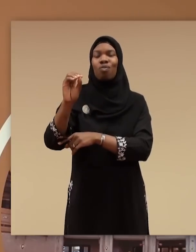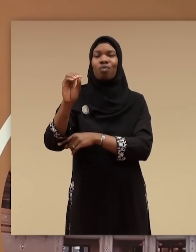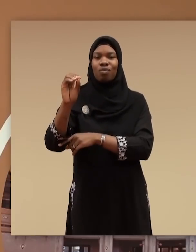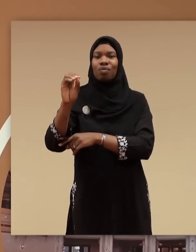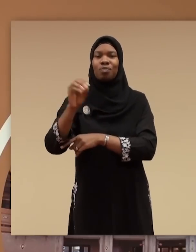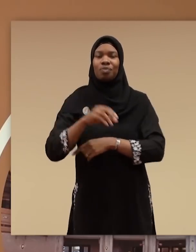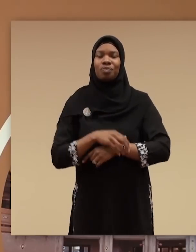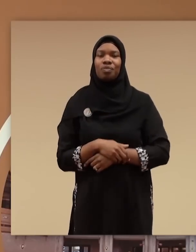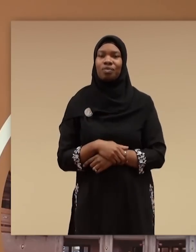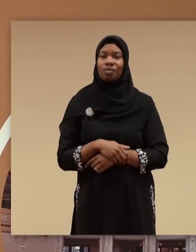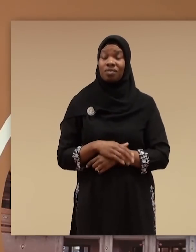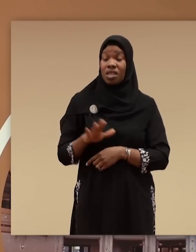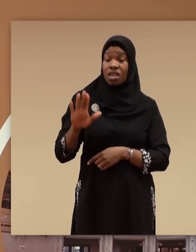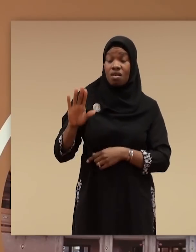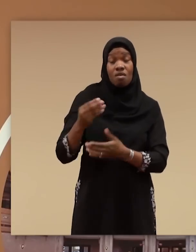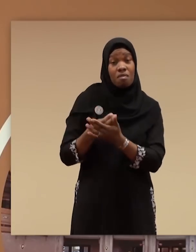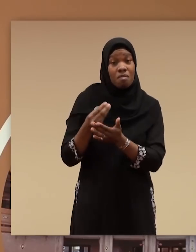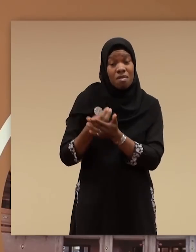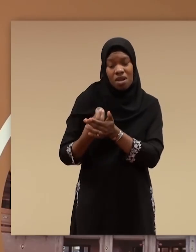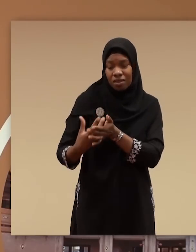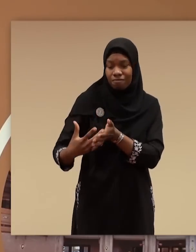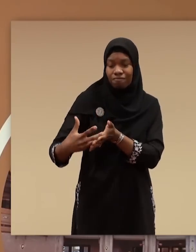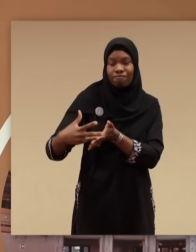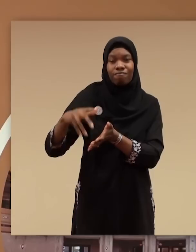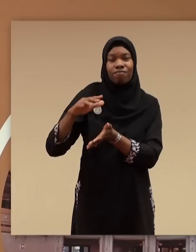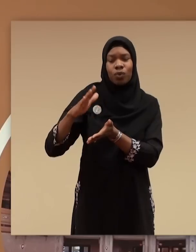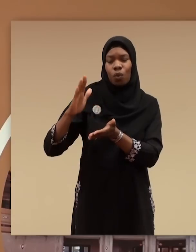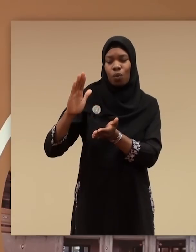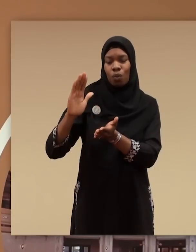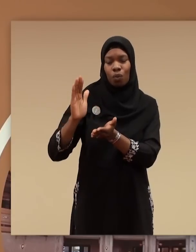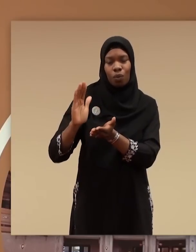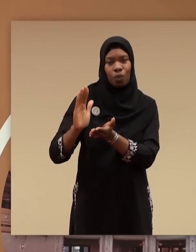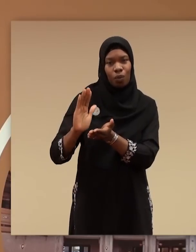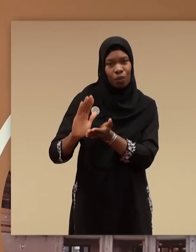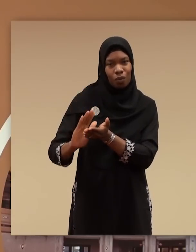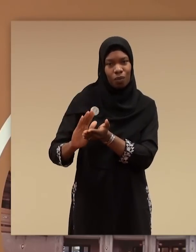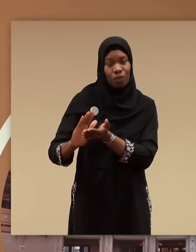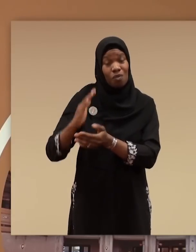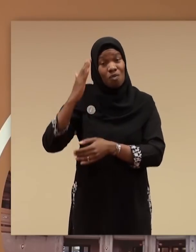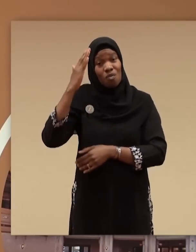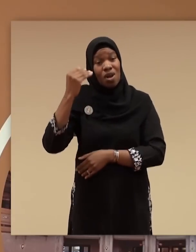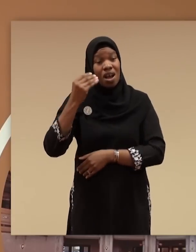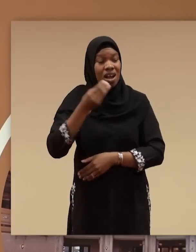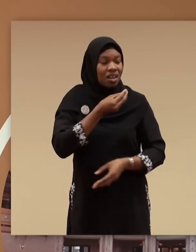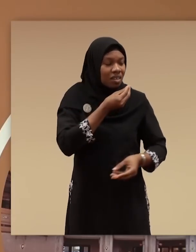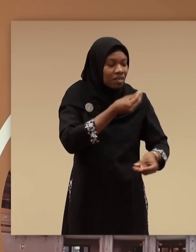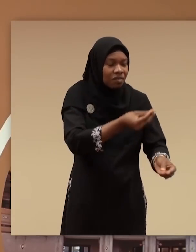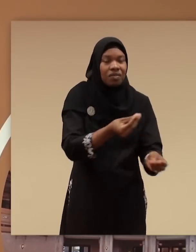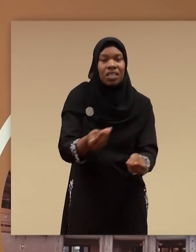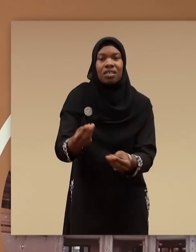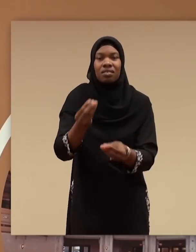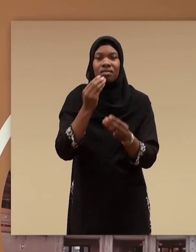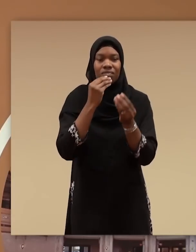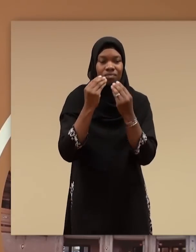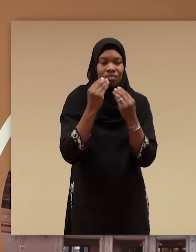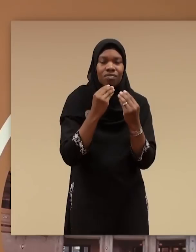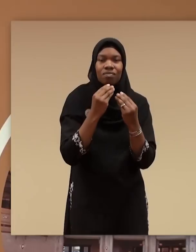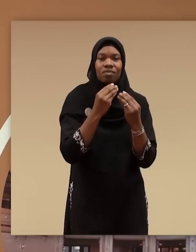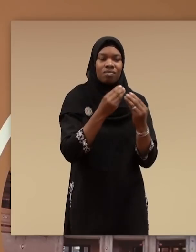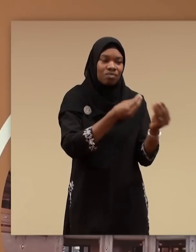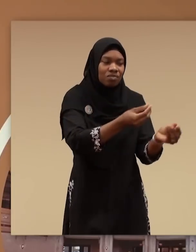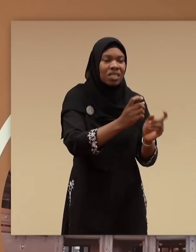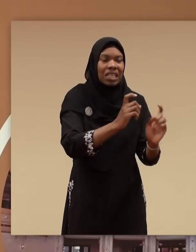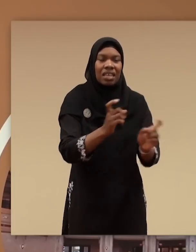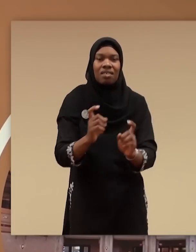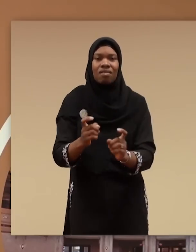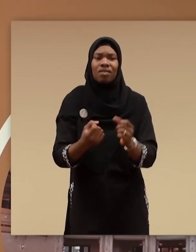She spent all her wealth to feed the poor, the needy, the children, and to support the Muslims